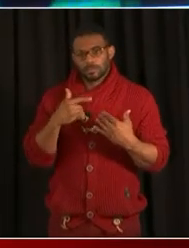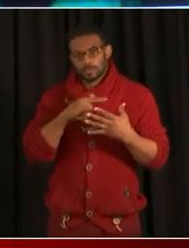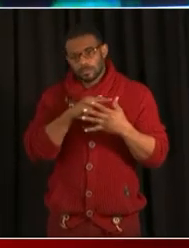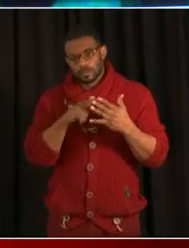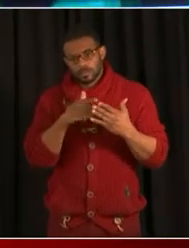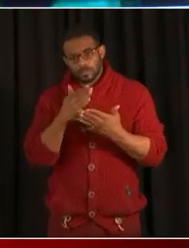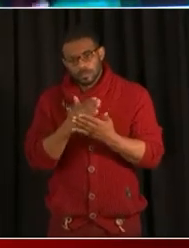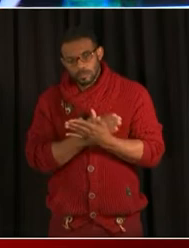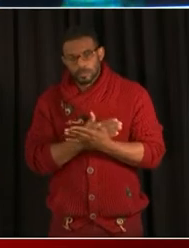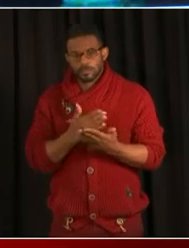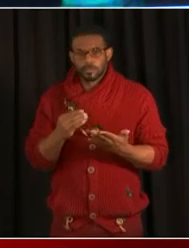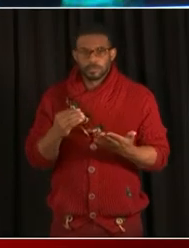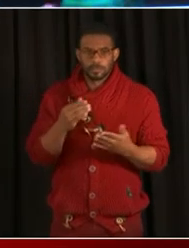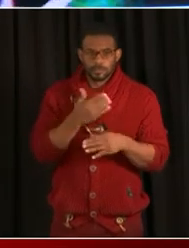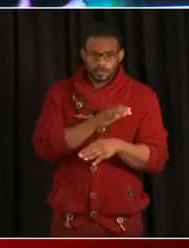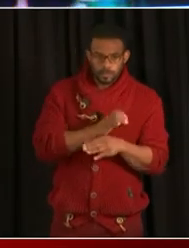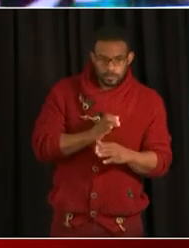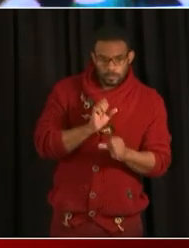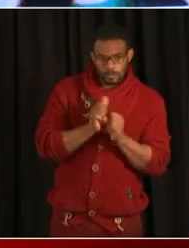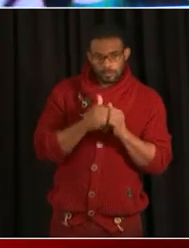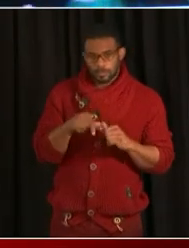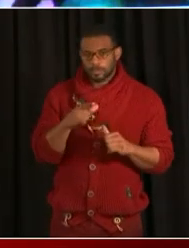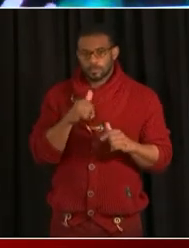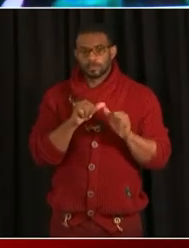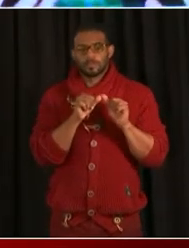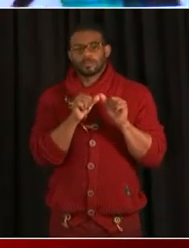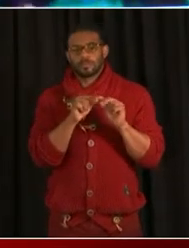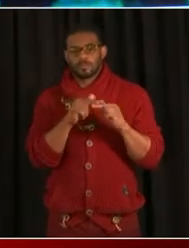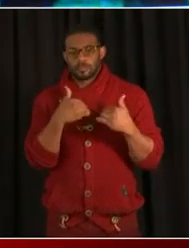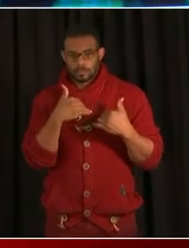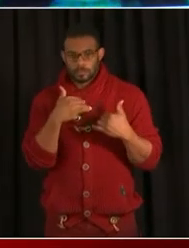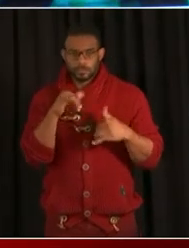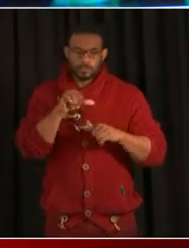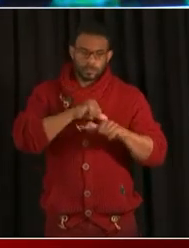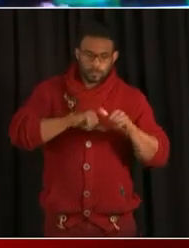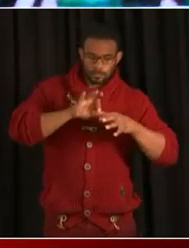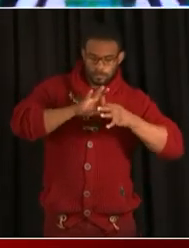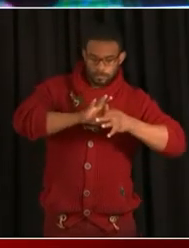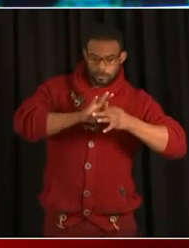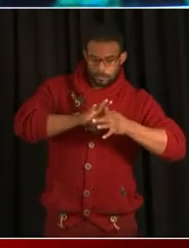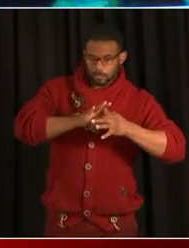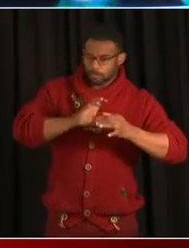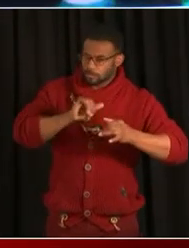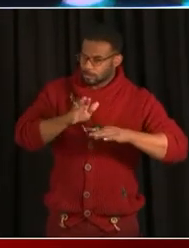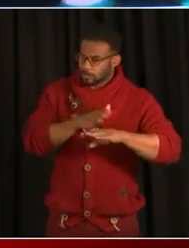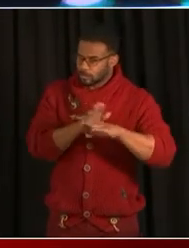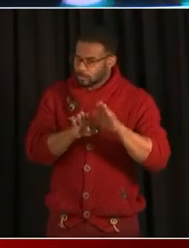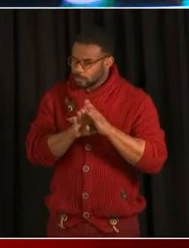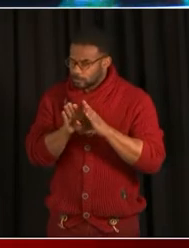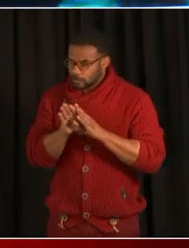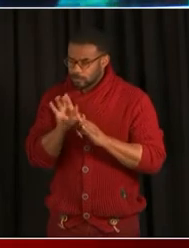lessons and clinicians working with them, they're continuing to have that social connection and that musical development that is